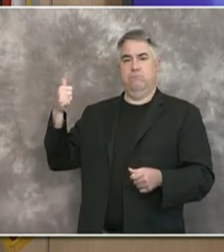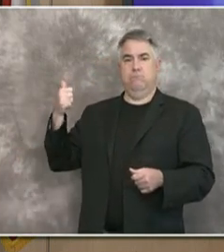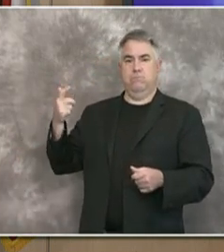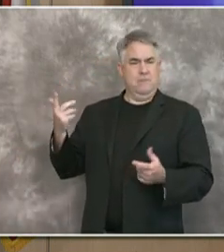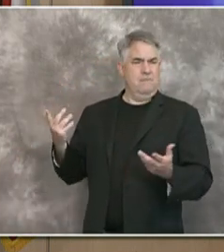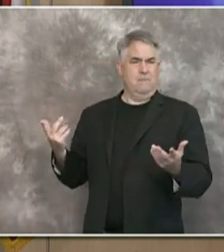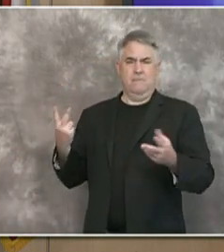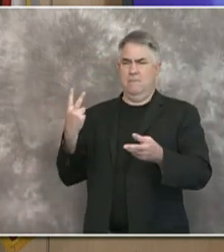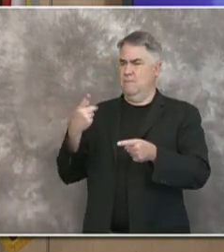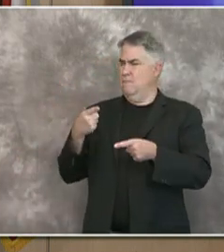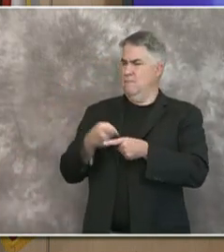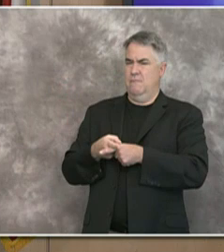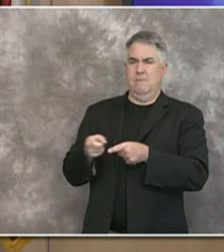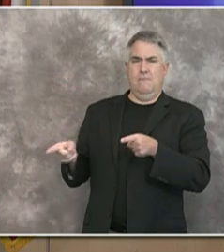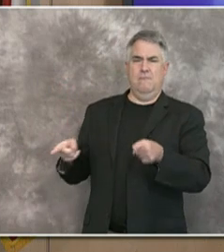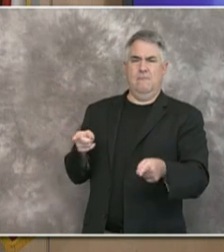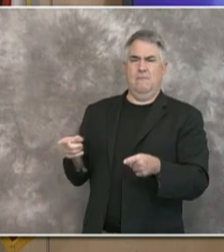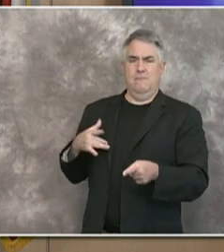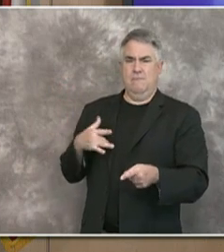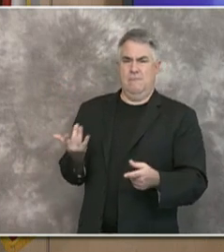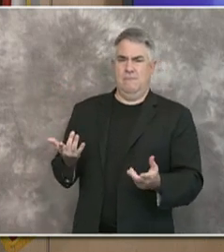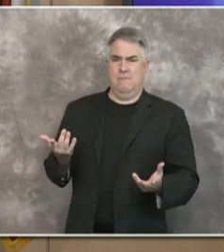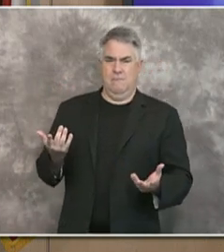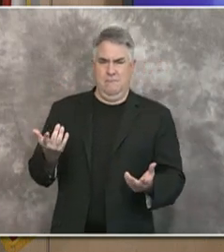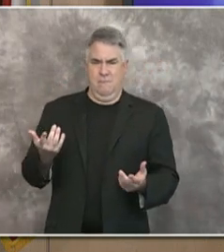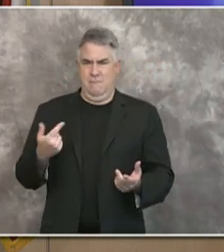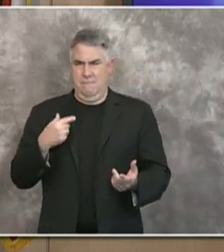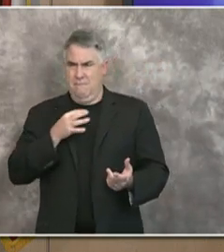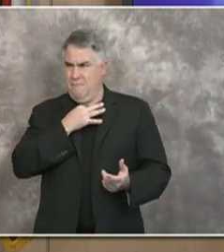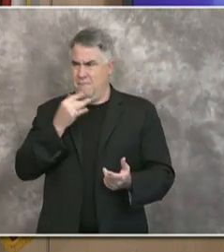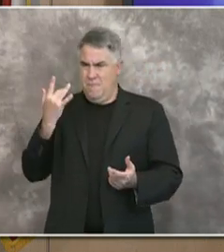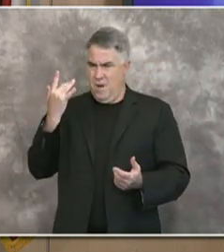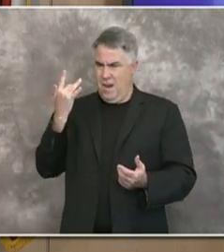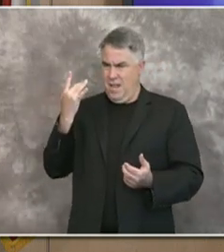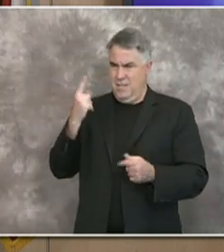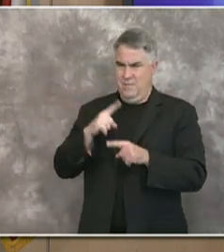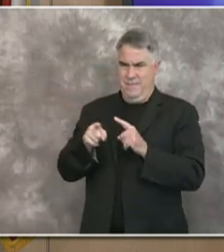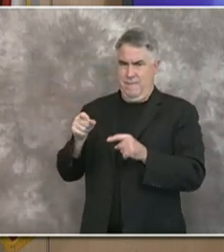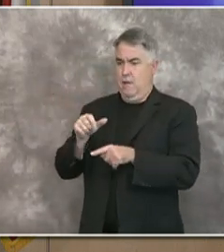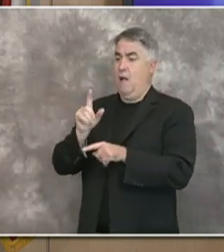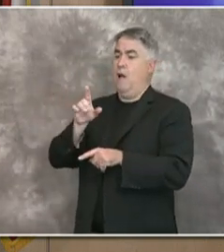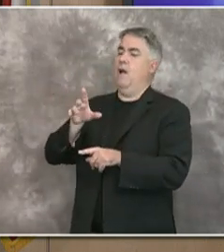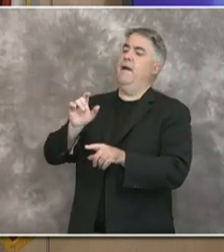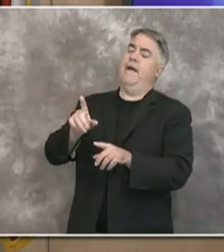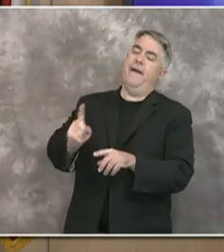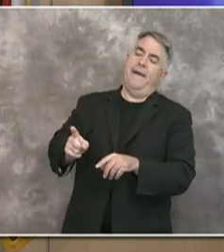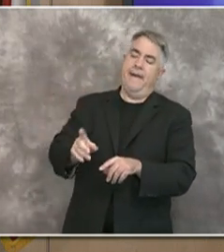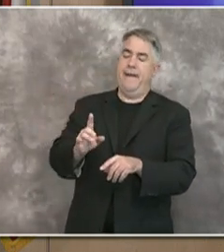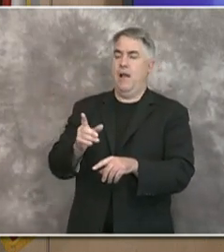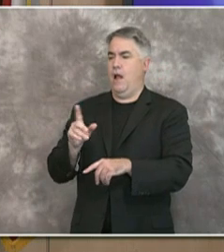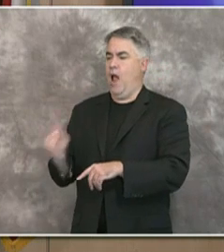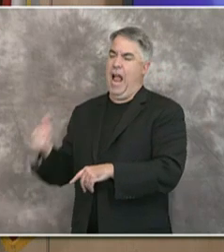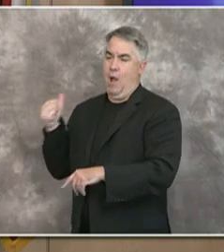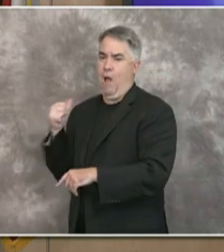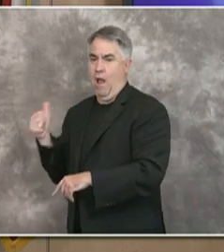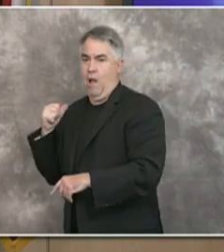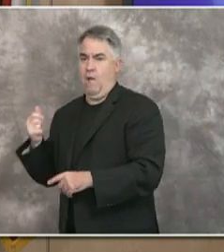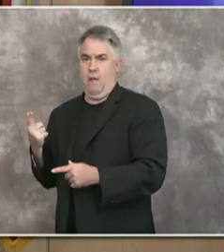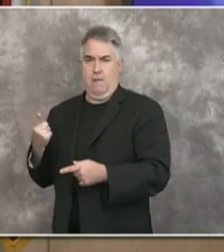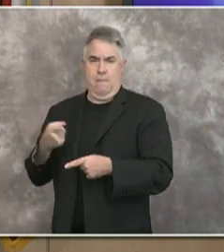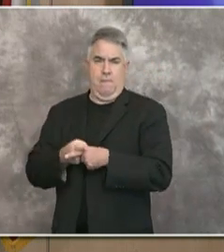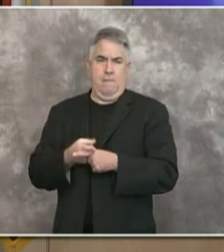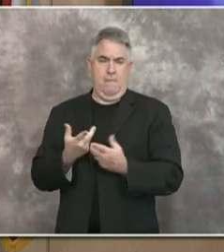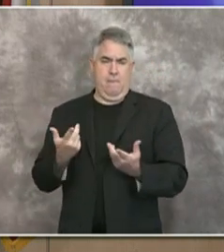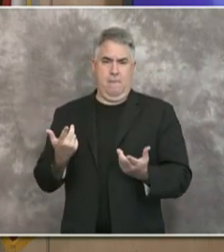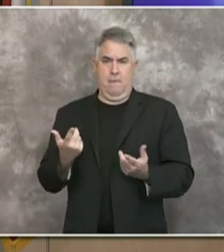discussion like in order to move the city of Carlsbad to a place where they said they were going to